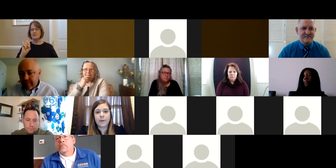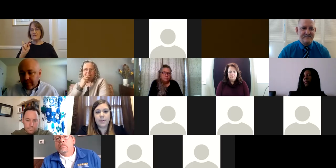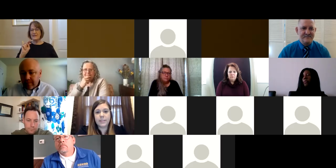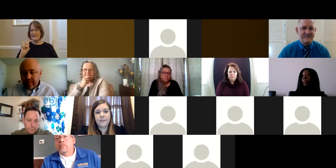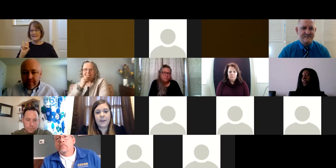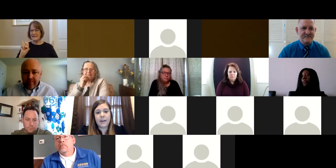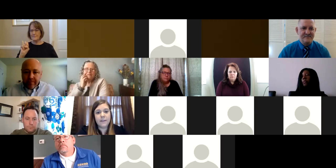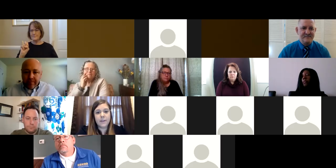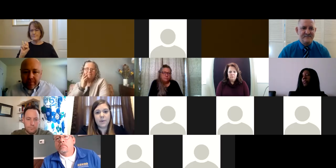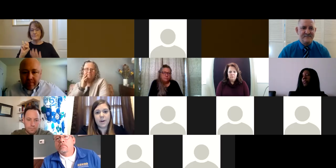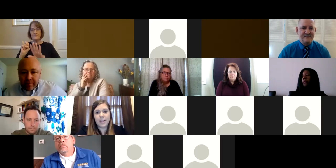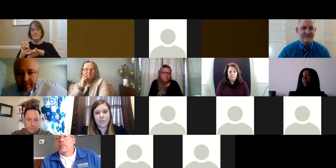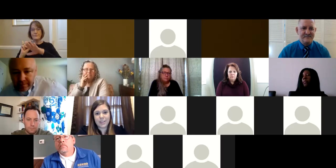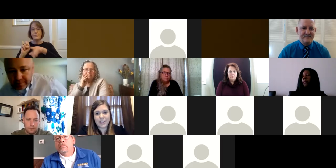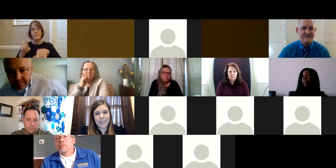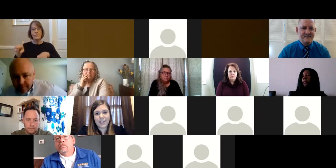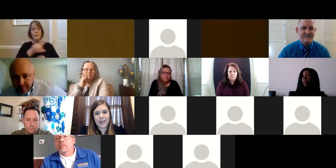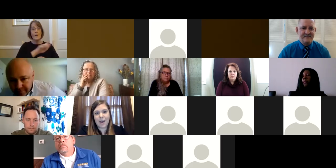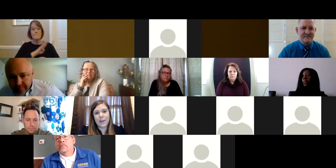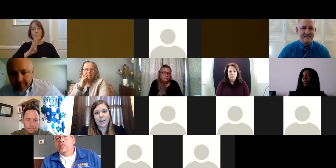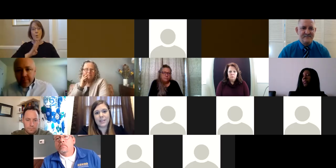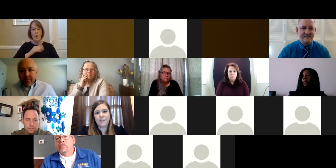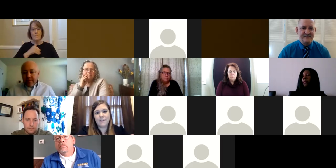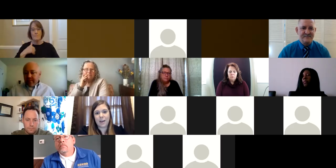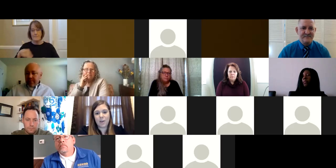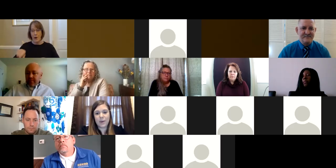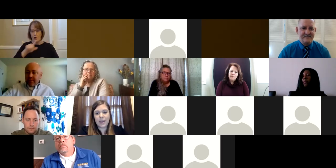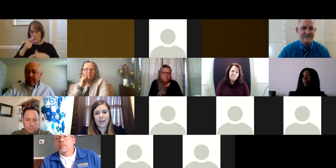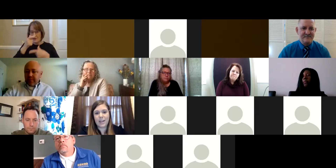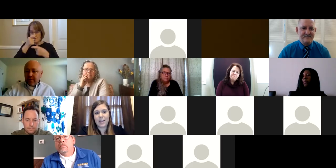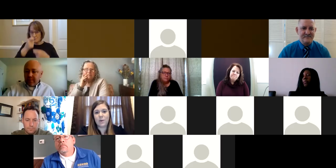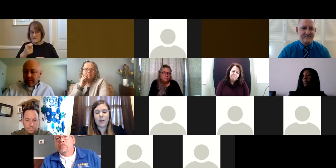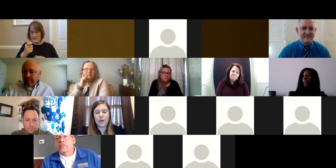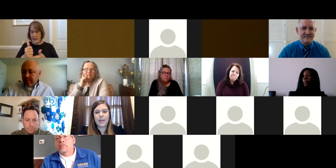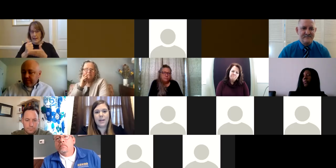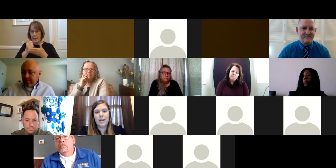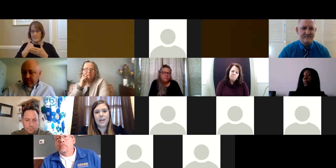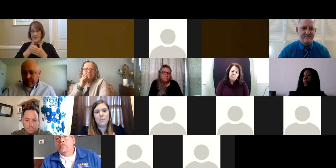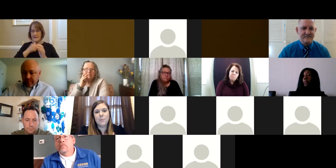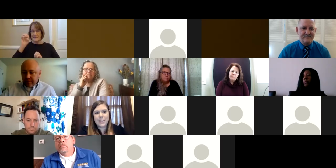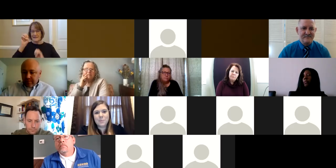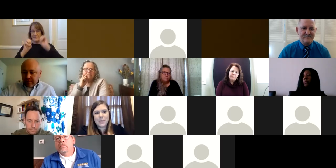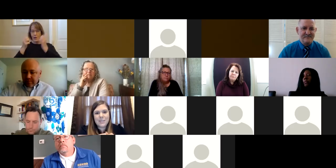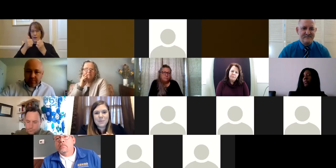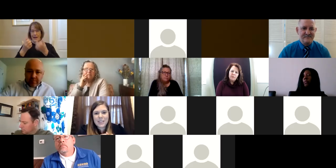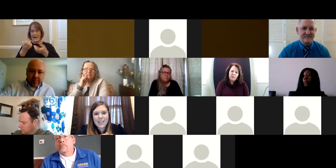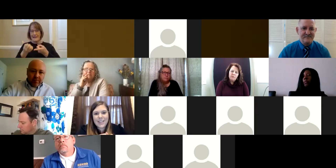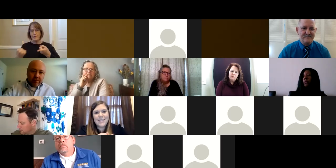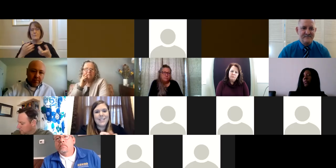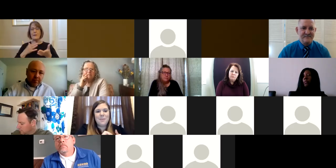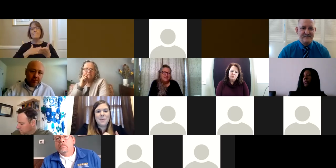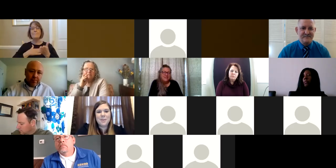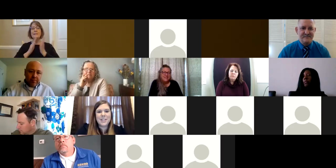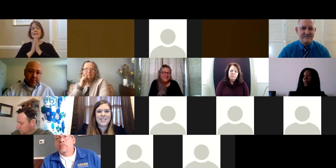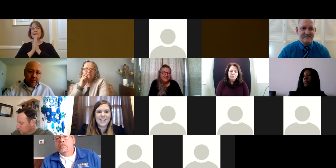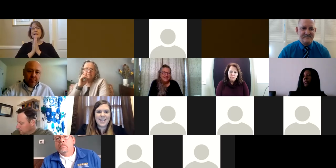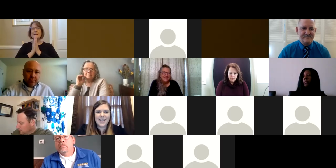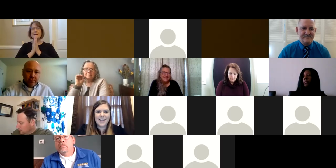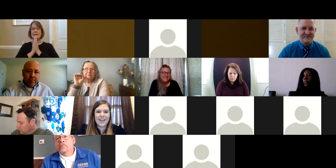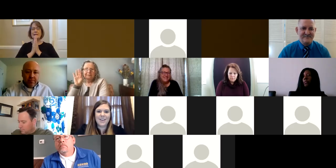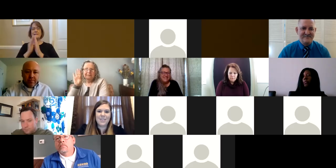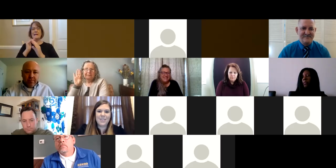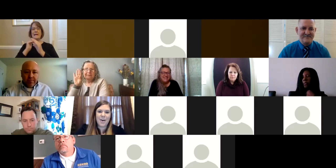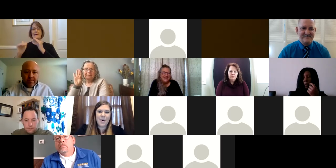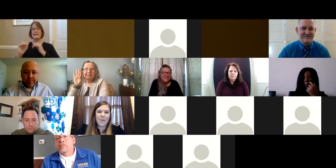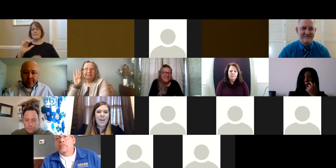Board members, if any of you are interested in helping us evaluate any equipment, please, please, please email Christine